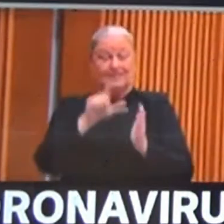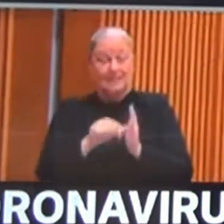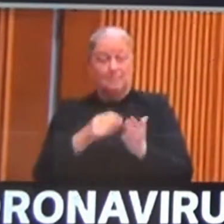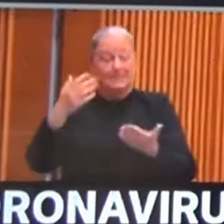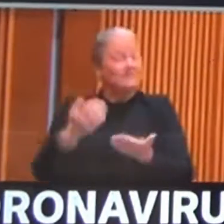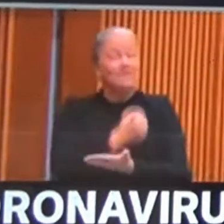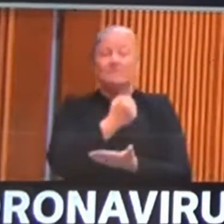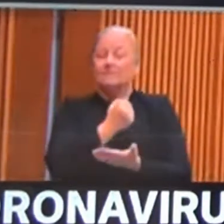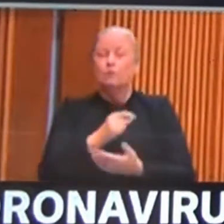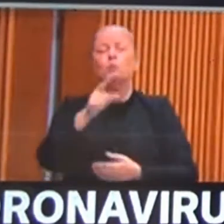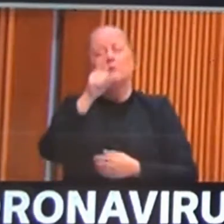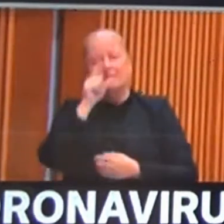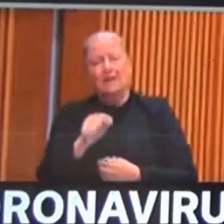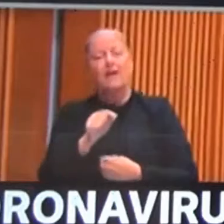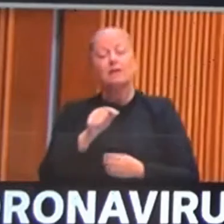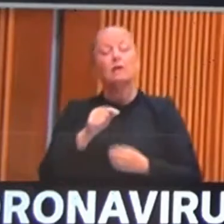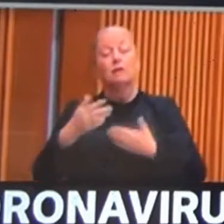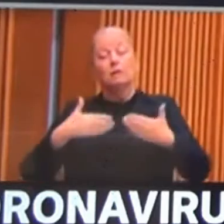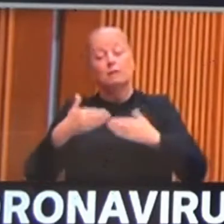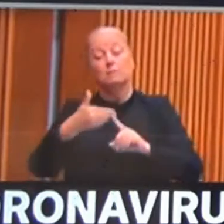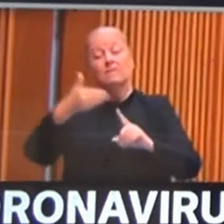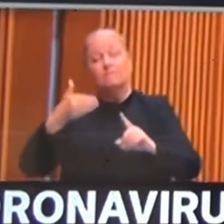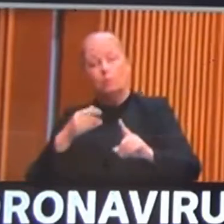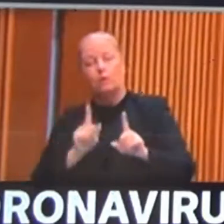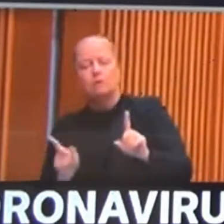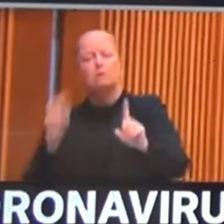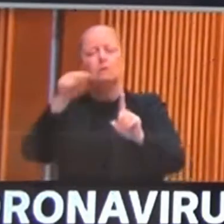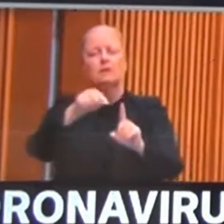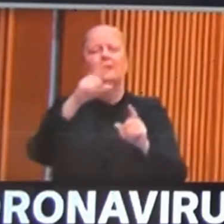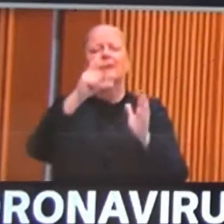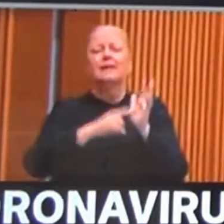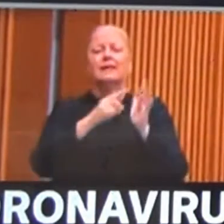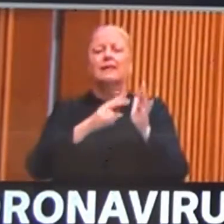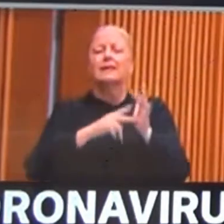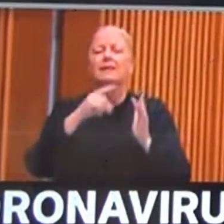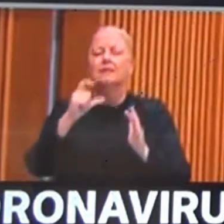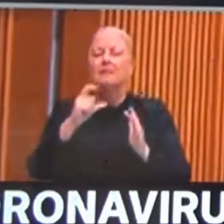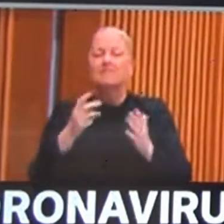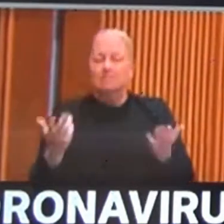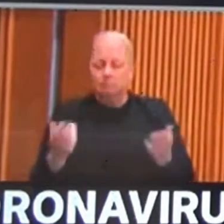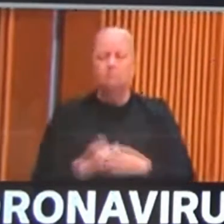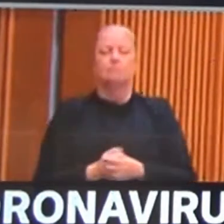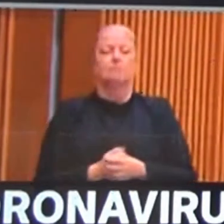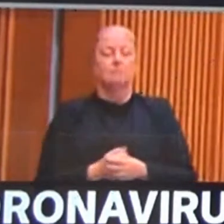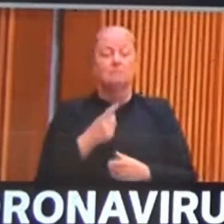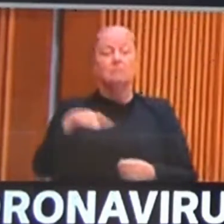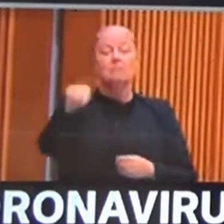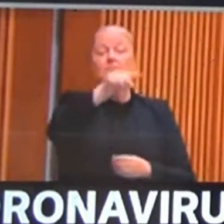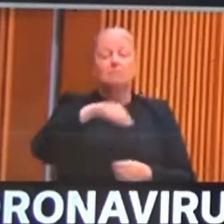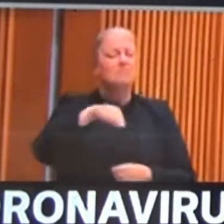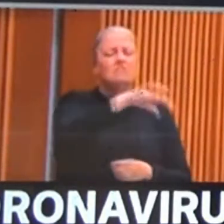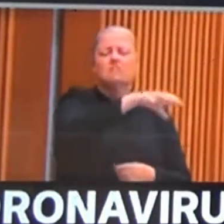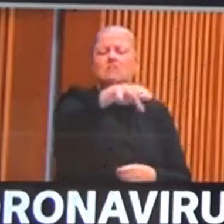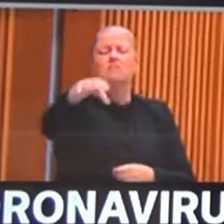care face-to-face in a clinic. Clinics at the moment are responding enormously well to